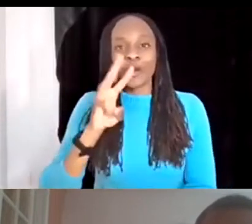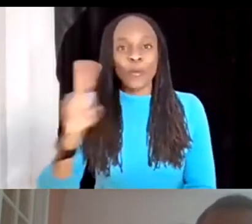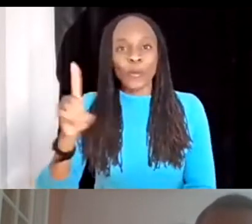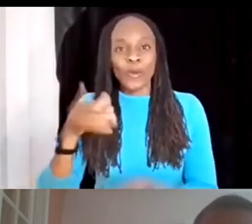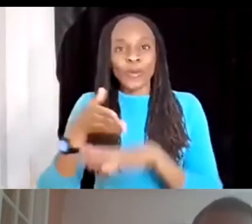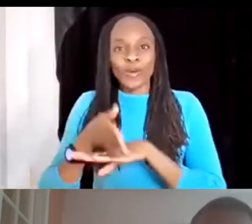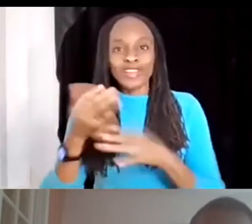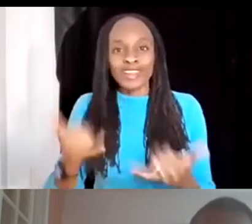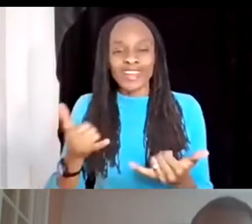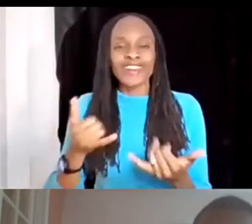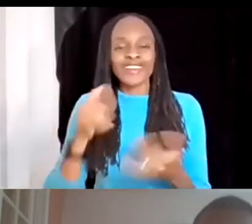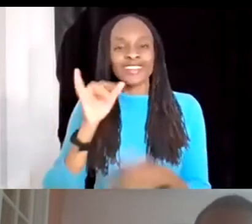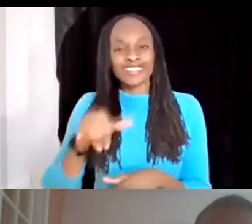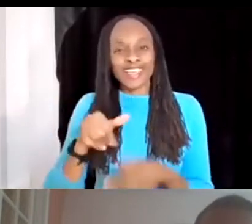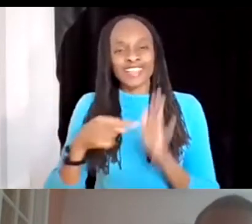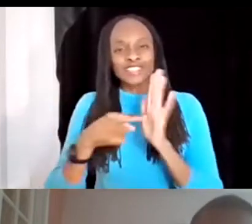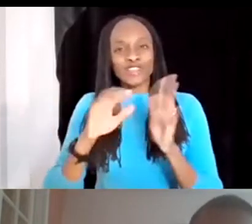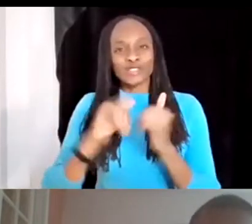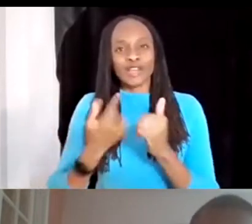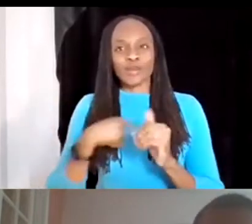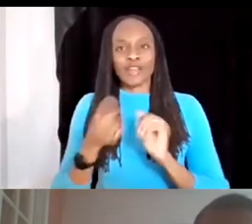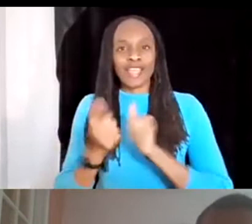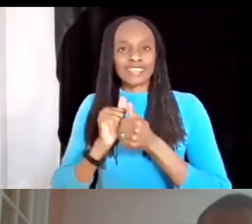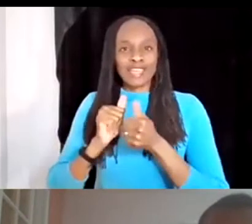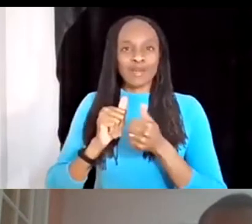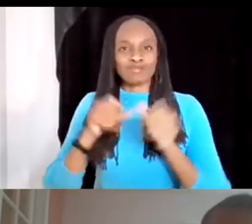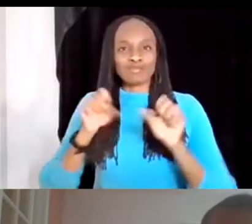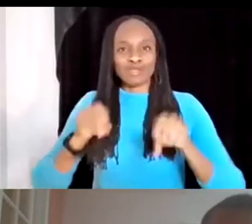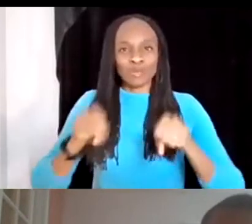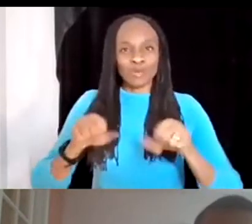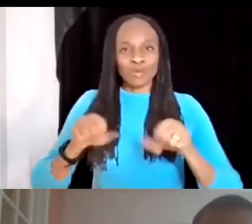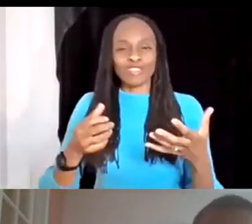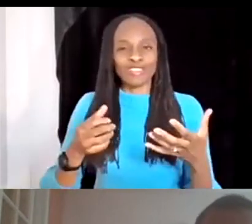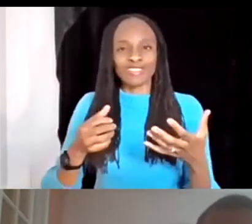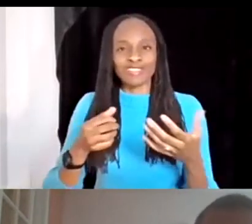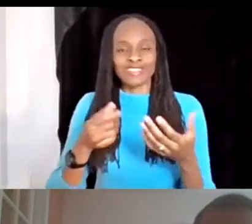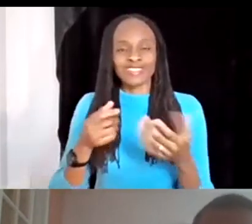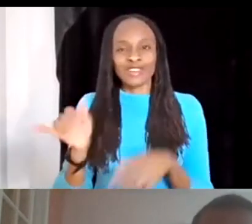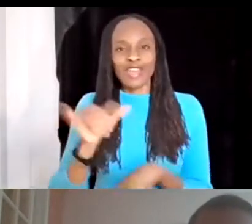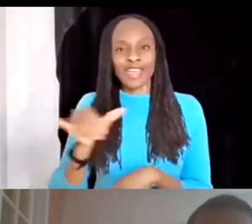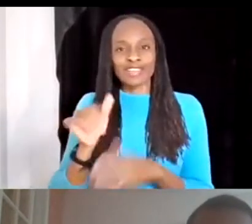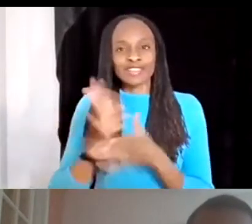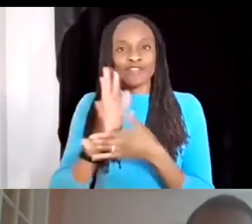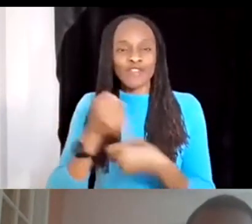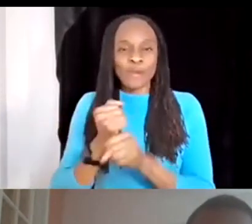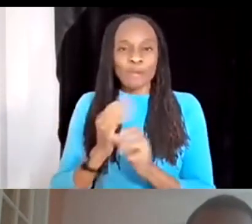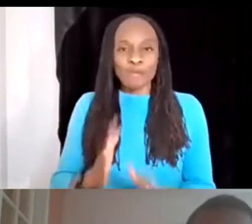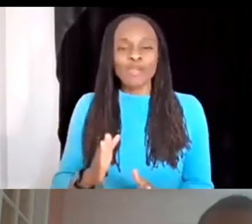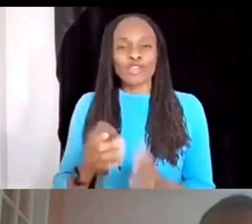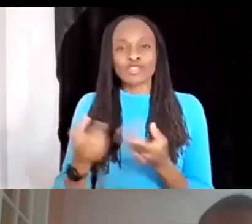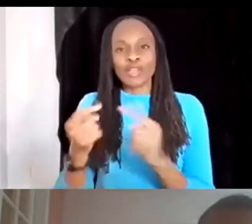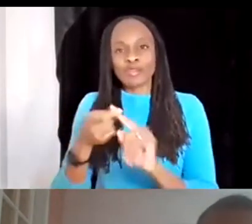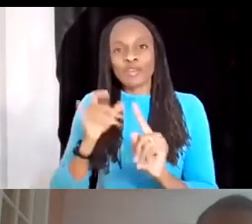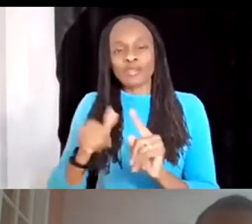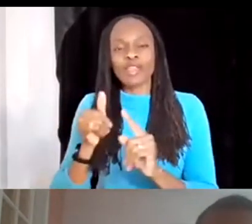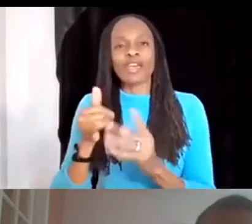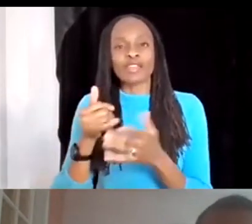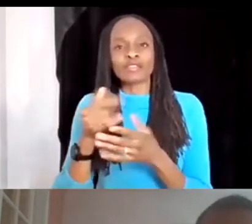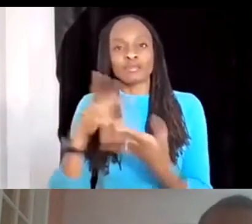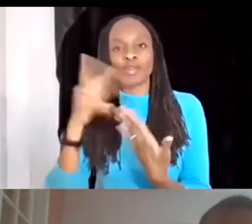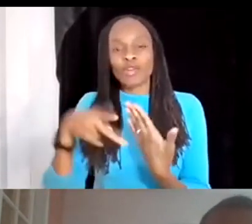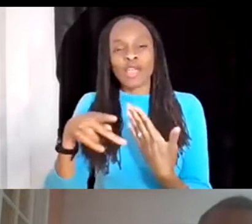how adaptable we are as filmmakers coming out of that program, and just filmmaking in general, like you have to be